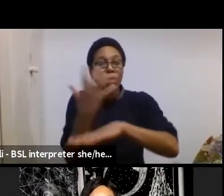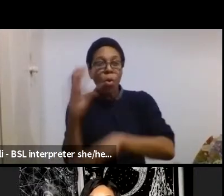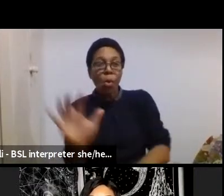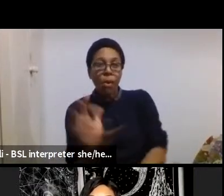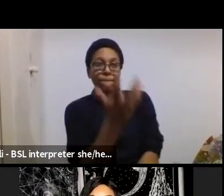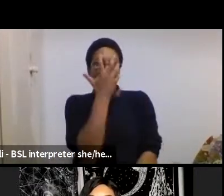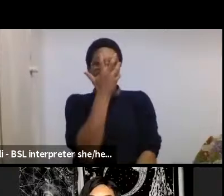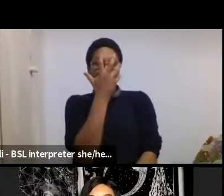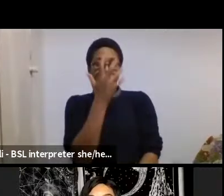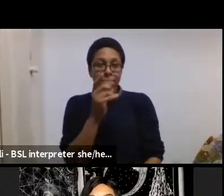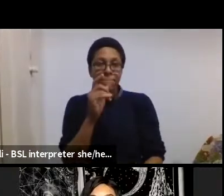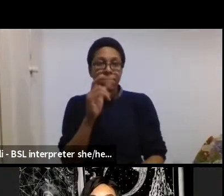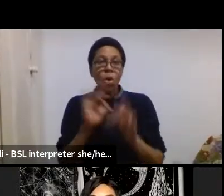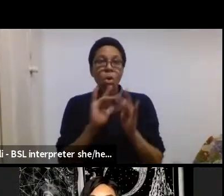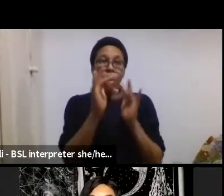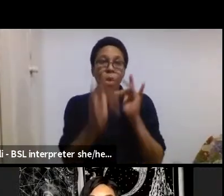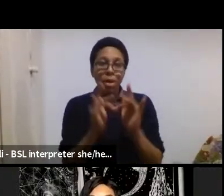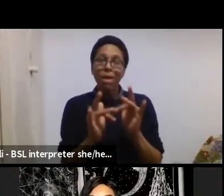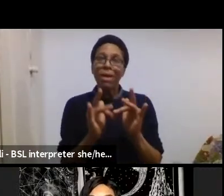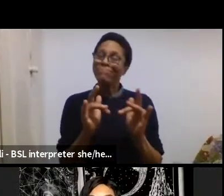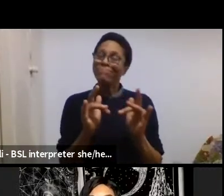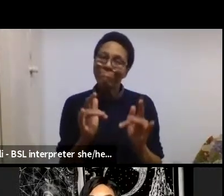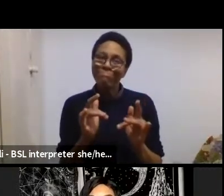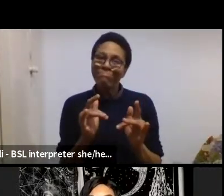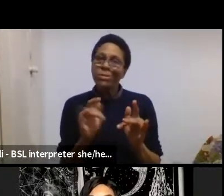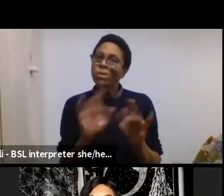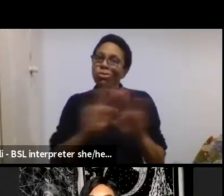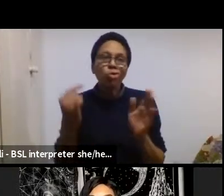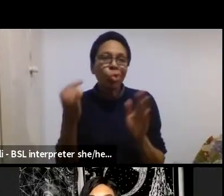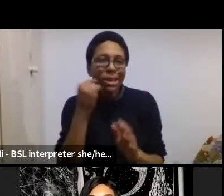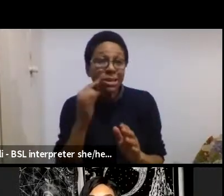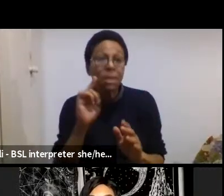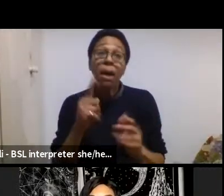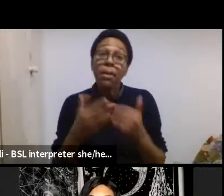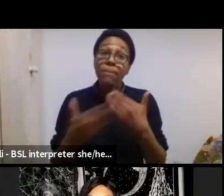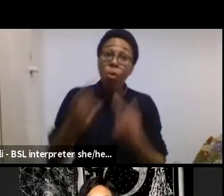the more people get on YouTube and Instagram and all that sort of stuff, the better it'll be.